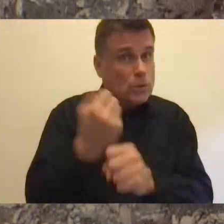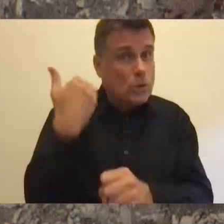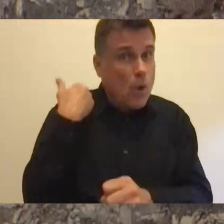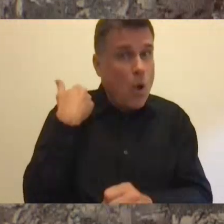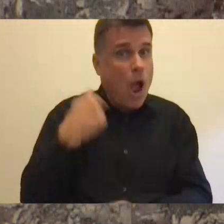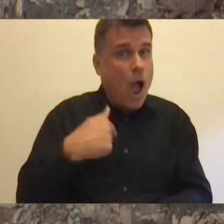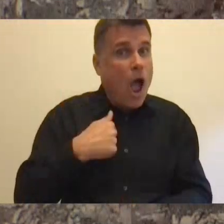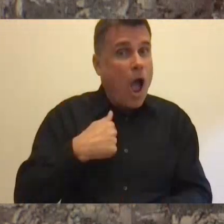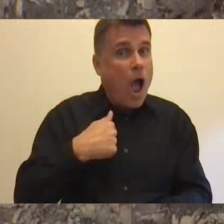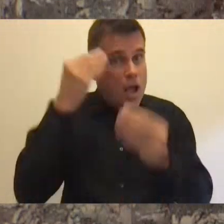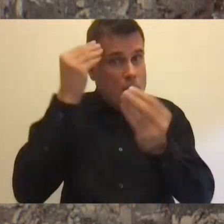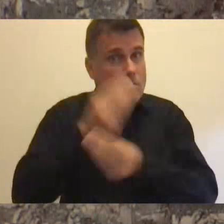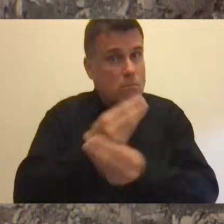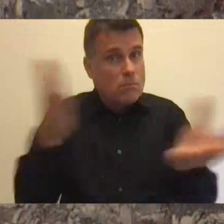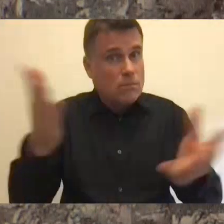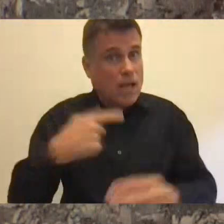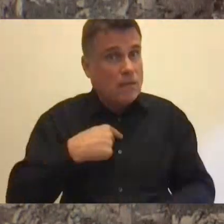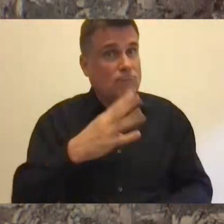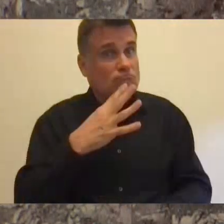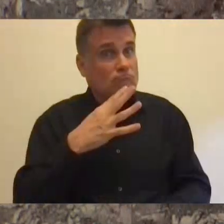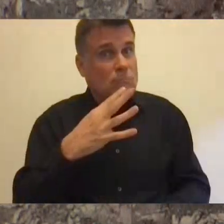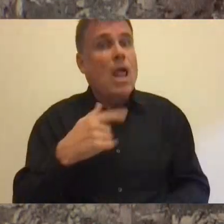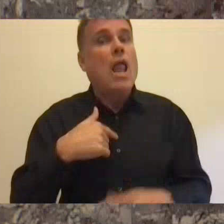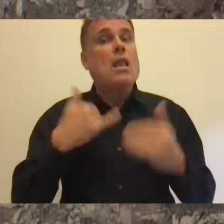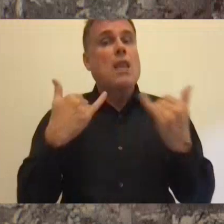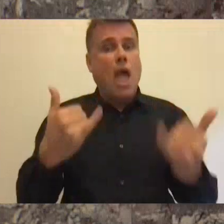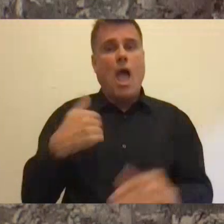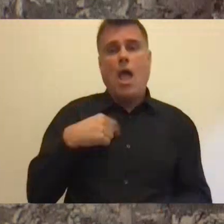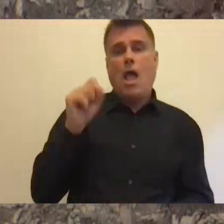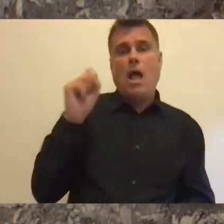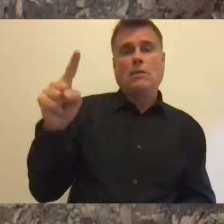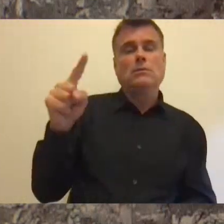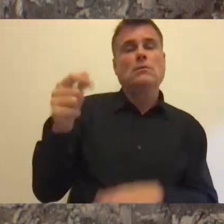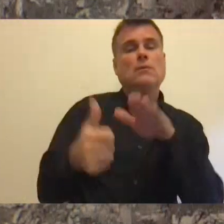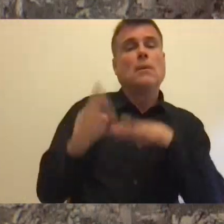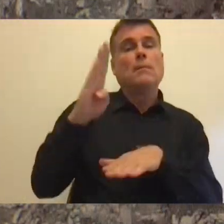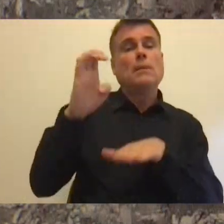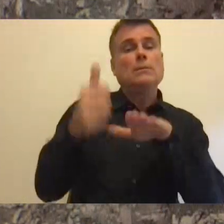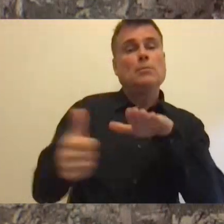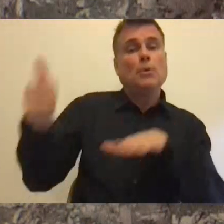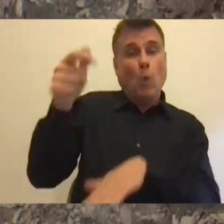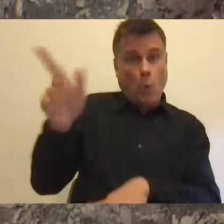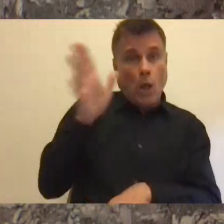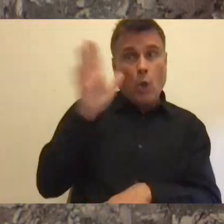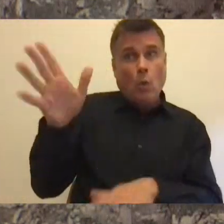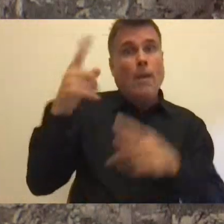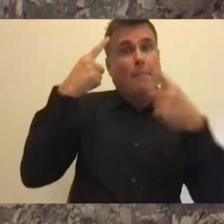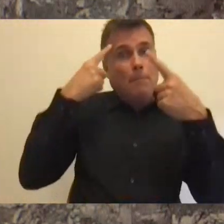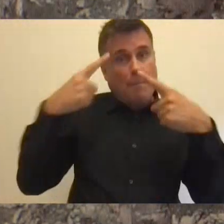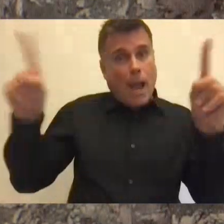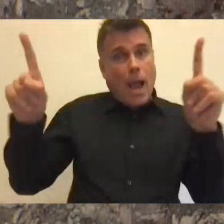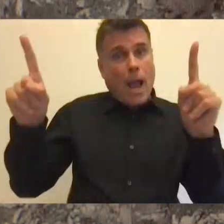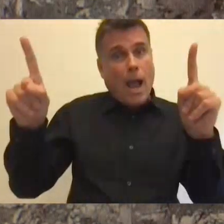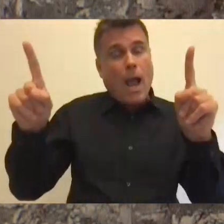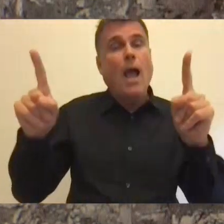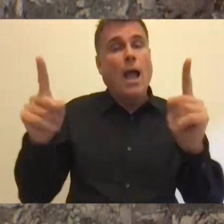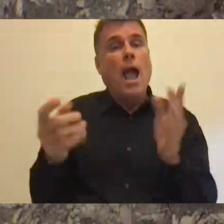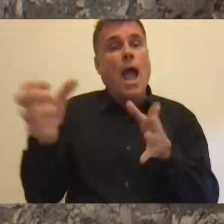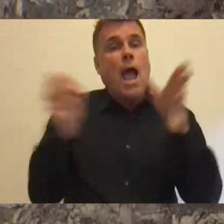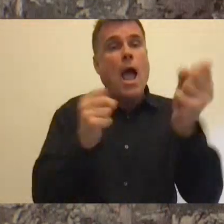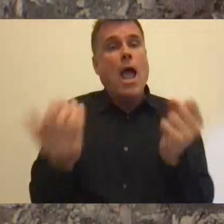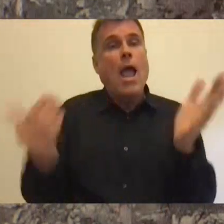Premier is this: will the Premier finally rehire the healthcare workers that they fired, or will